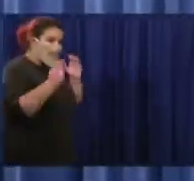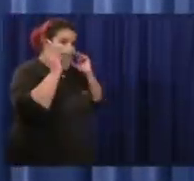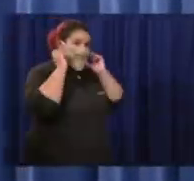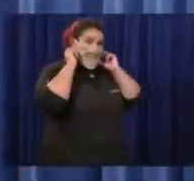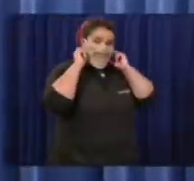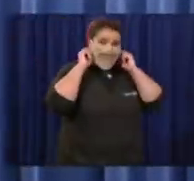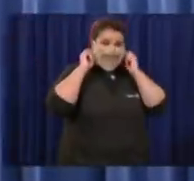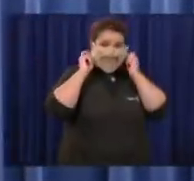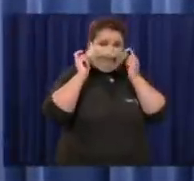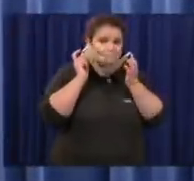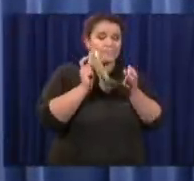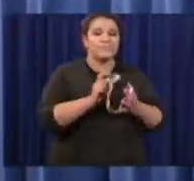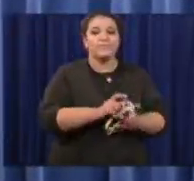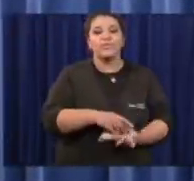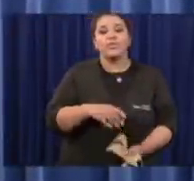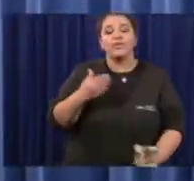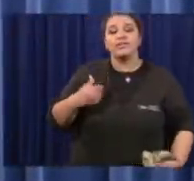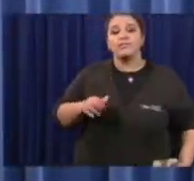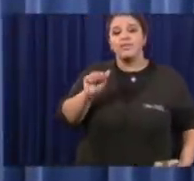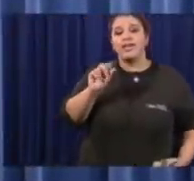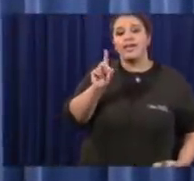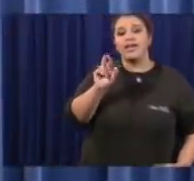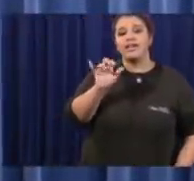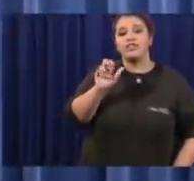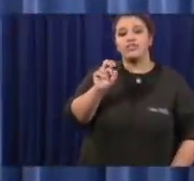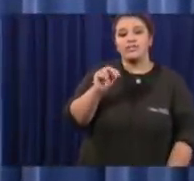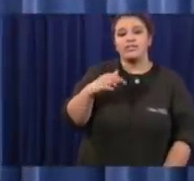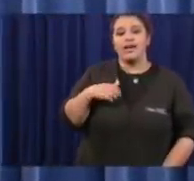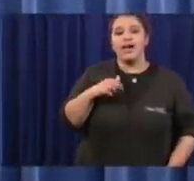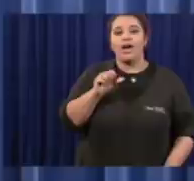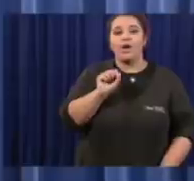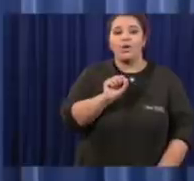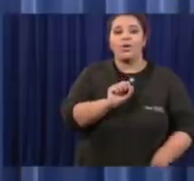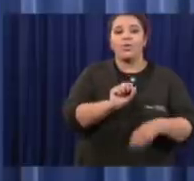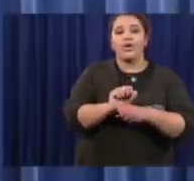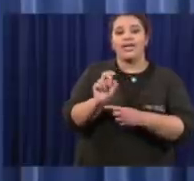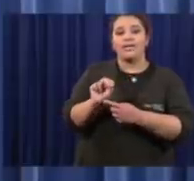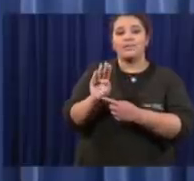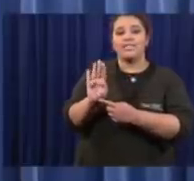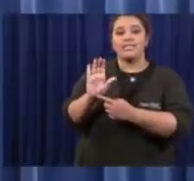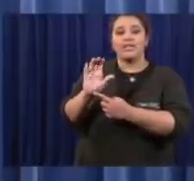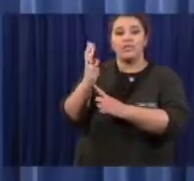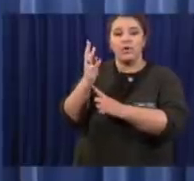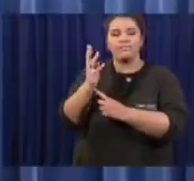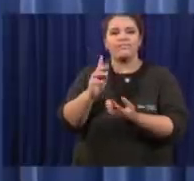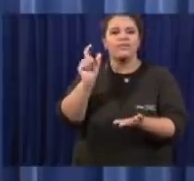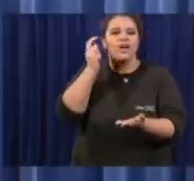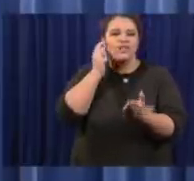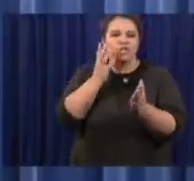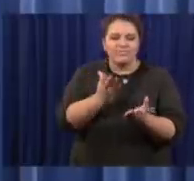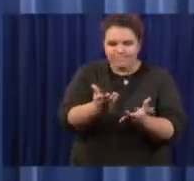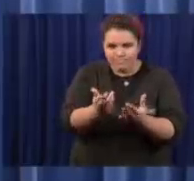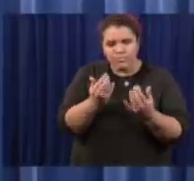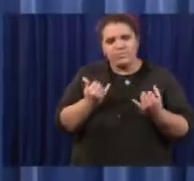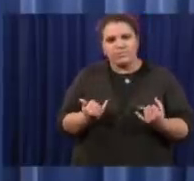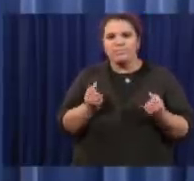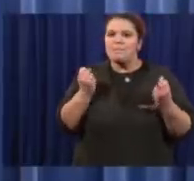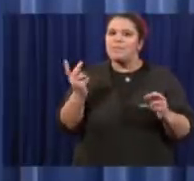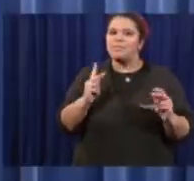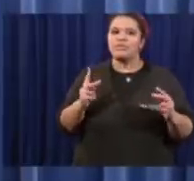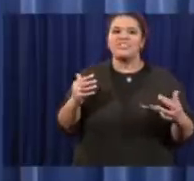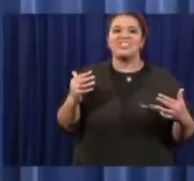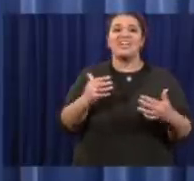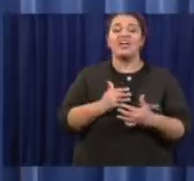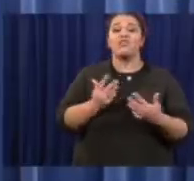Adrienne Robbins, NBC4, and my question's for Governor DeWine. Obviously, a lot of people are scared of the unknown right now. Some states